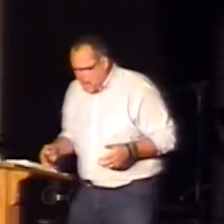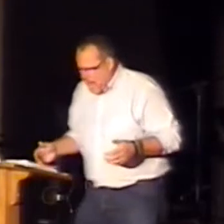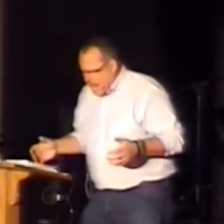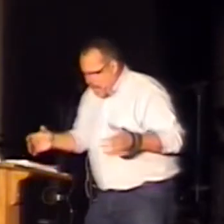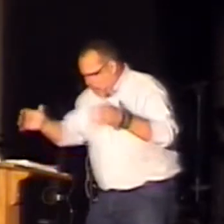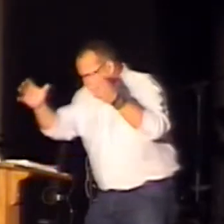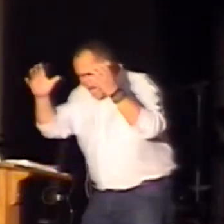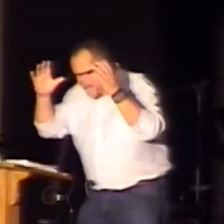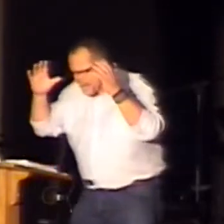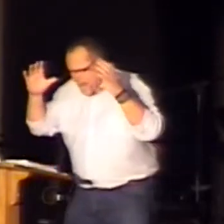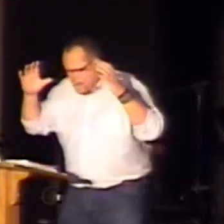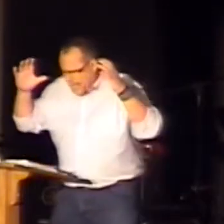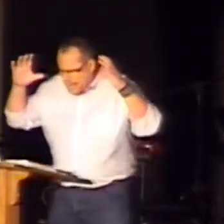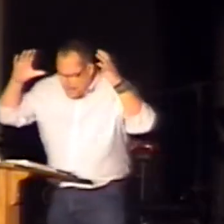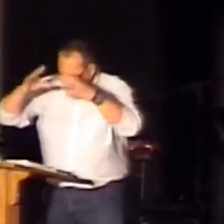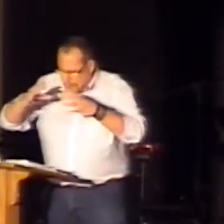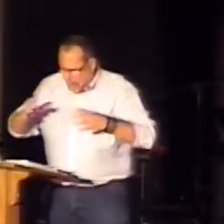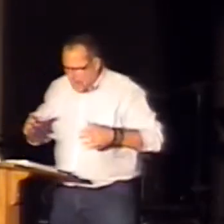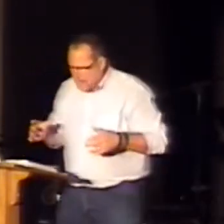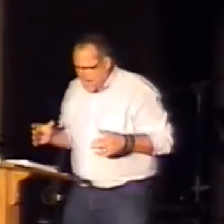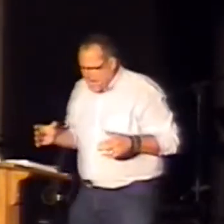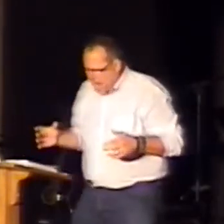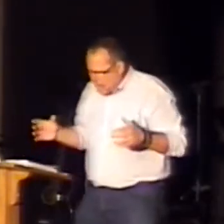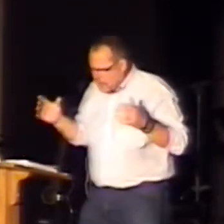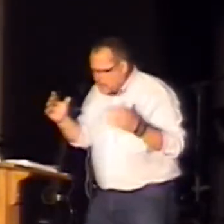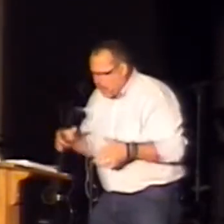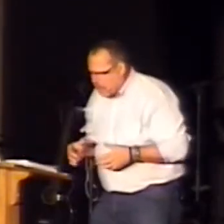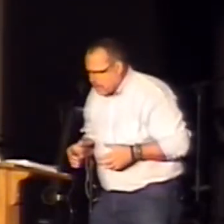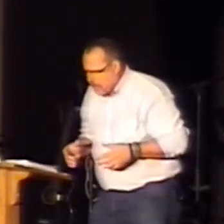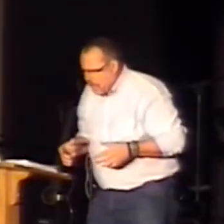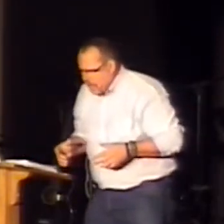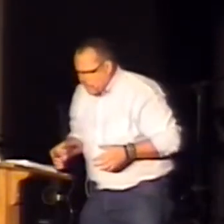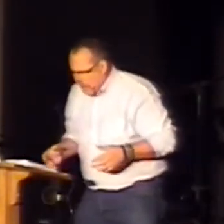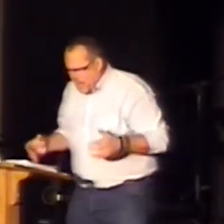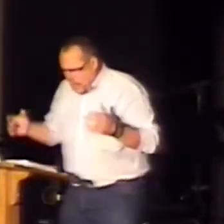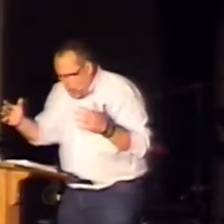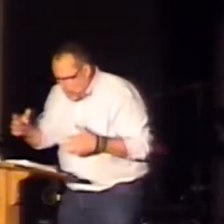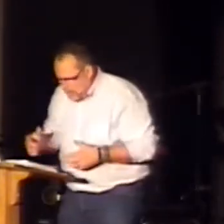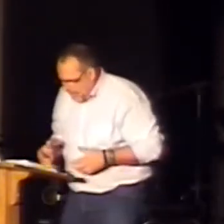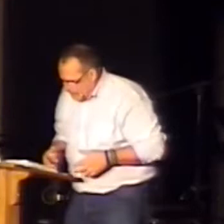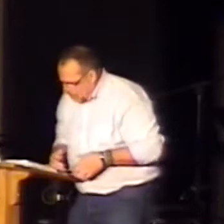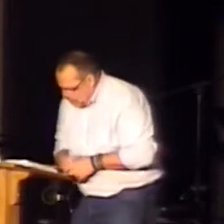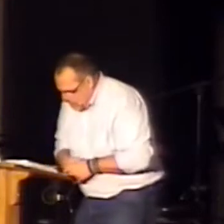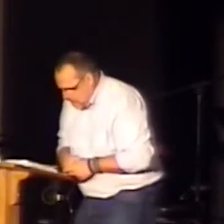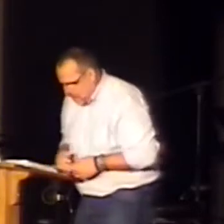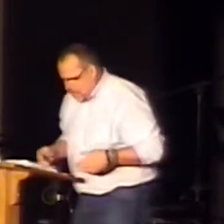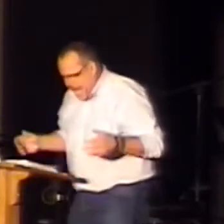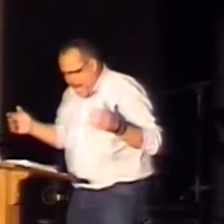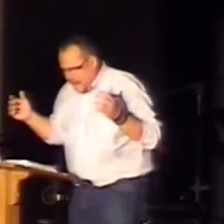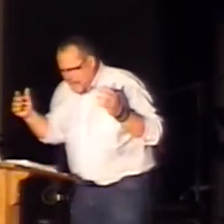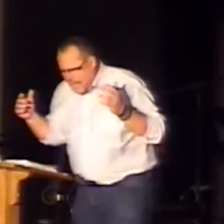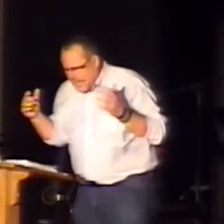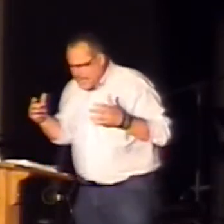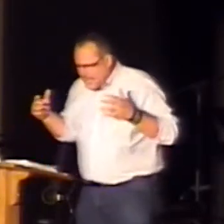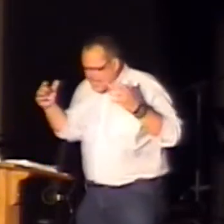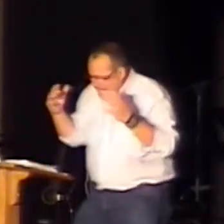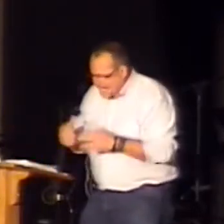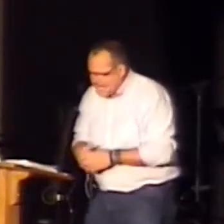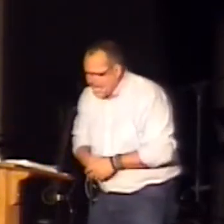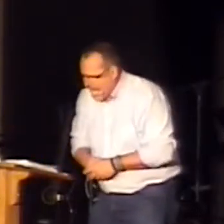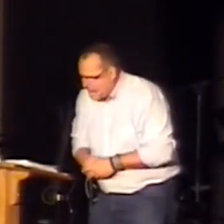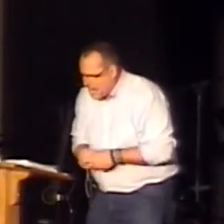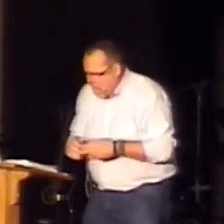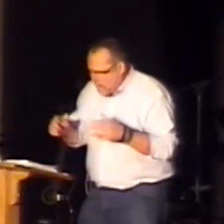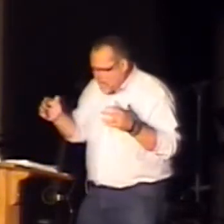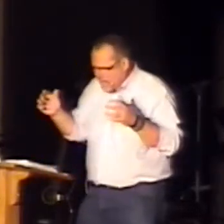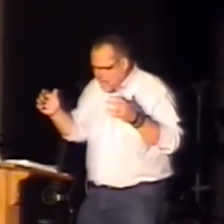pile." And Noah's eyes got big as baseballs, and he almost choked. Well, he told his family what it was going to go down, and they listened intently